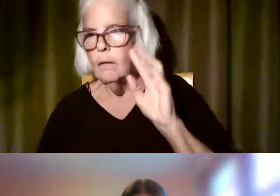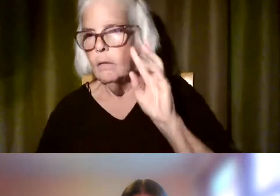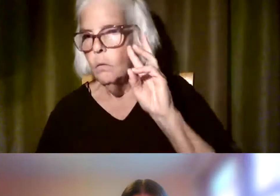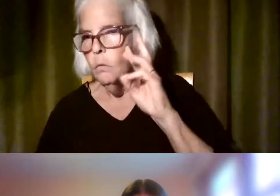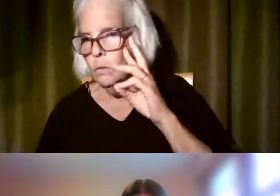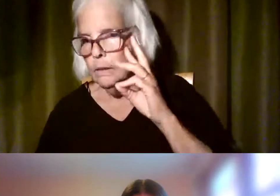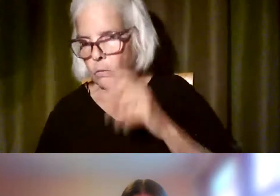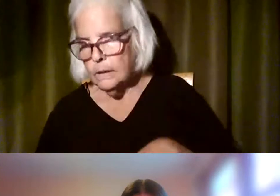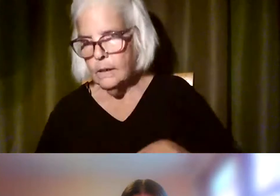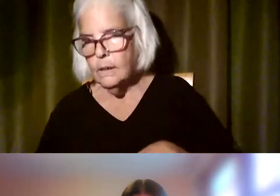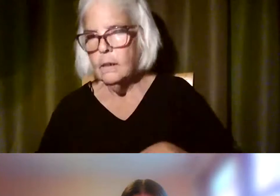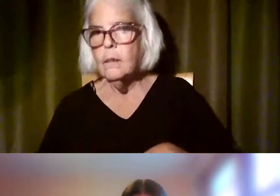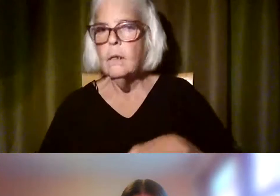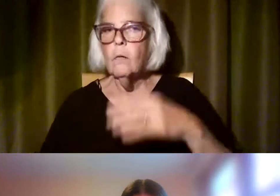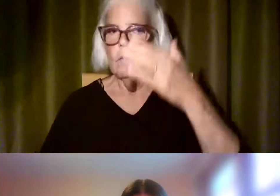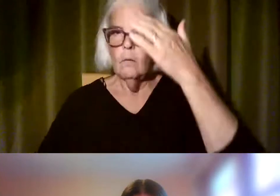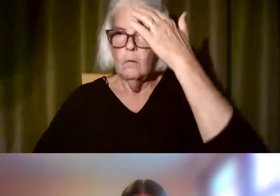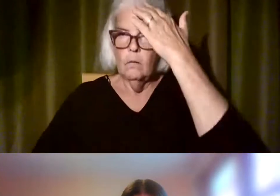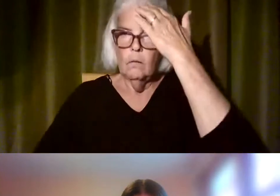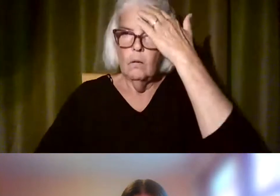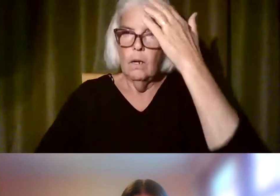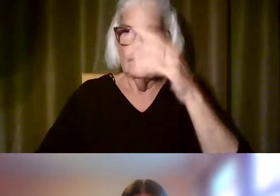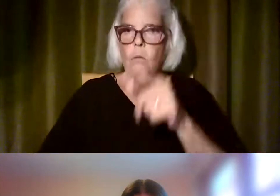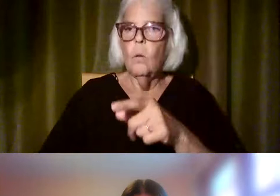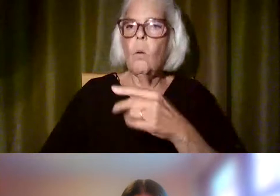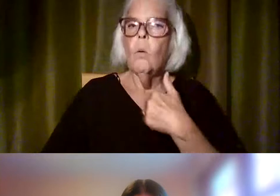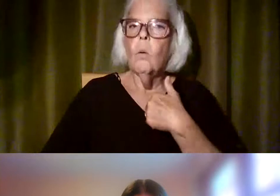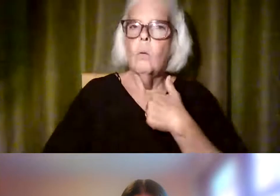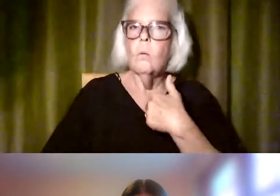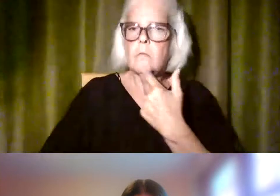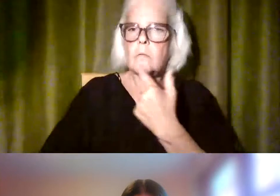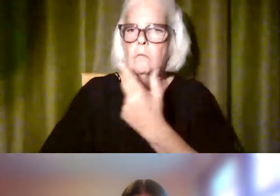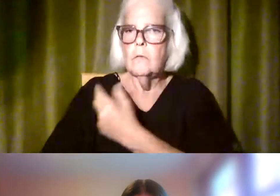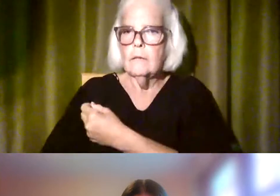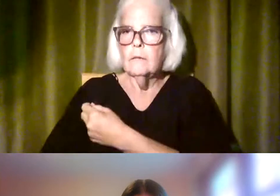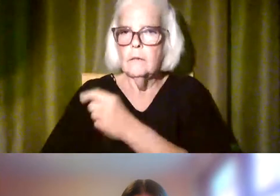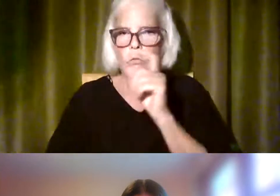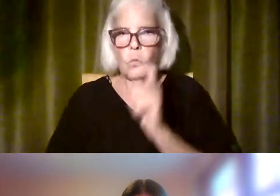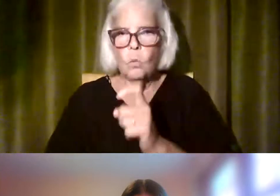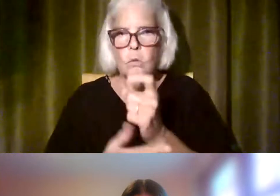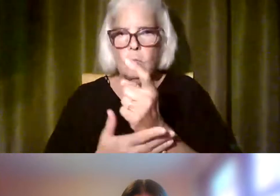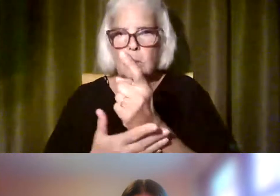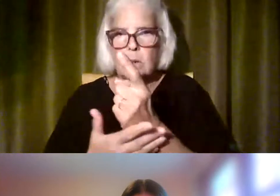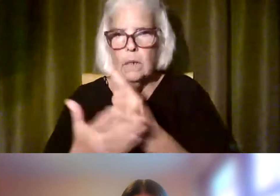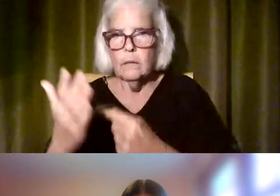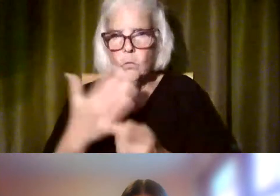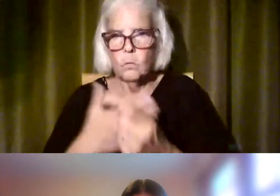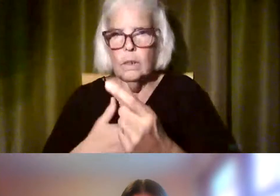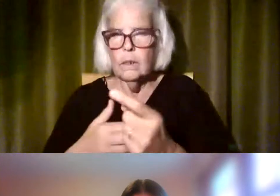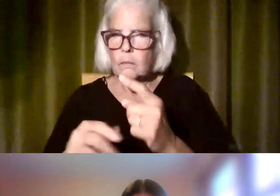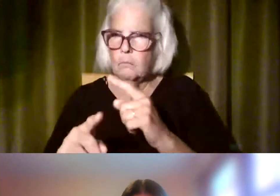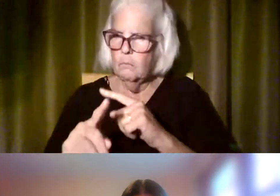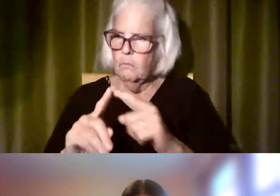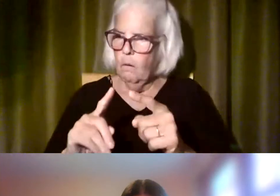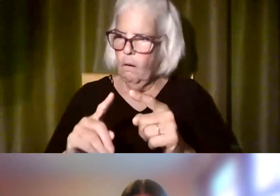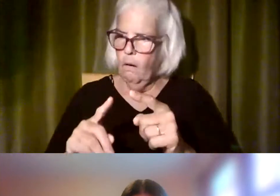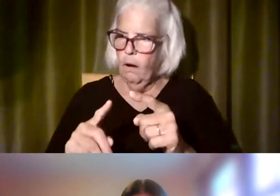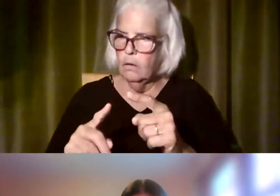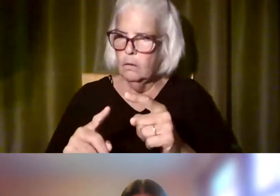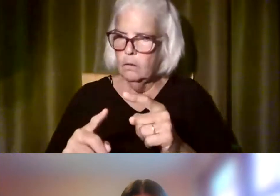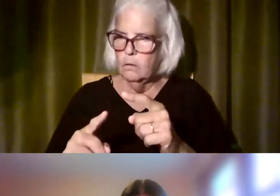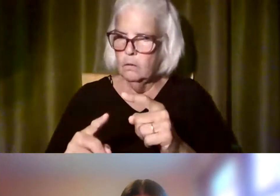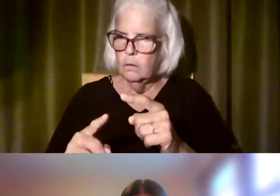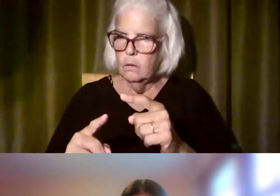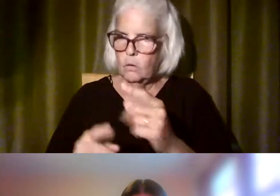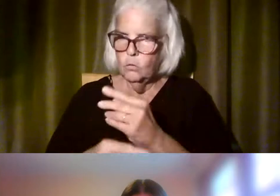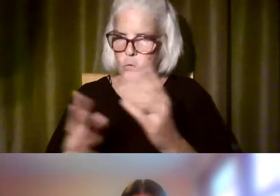I know I've been peppering you, Anna, with this, but given that they're supposed to be available this week, or at least according to the news, it would be helpful to